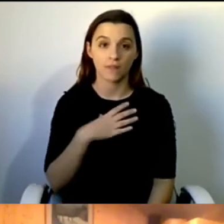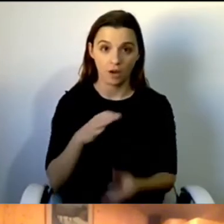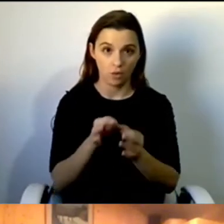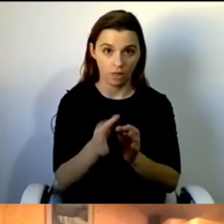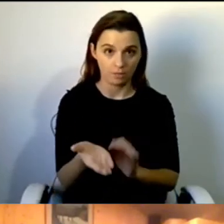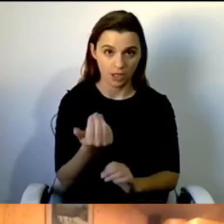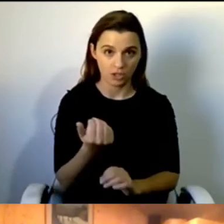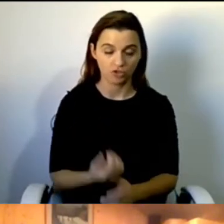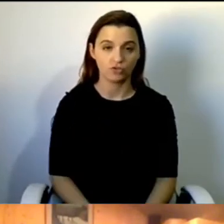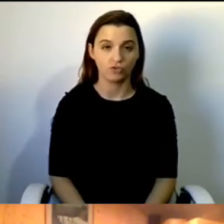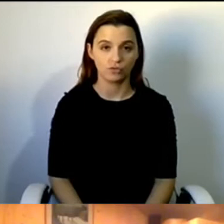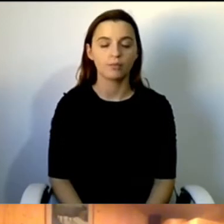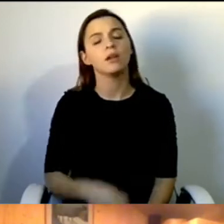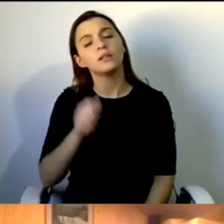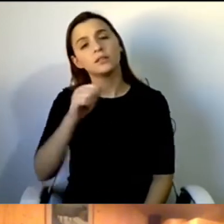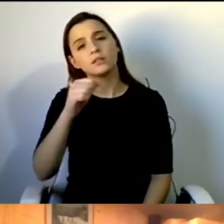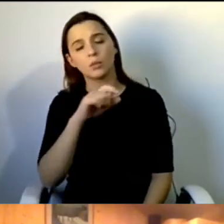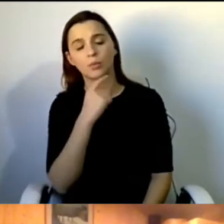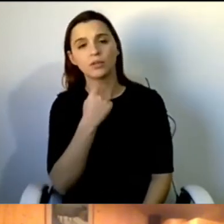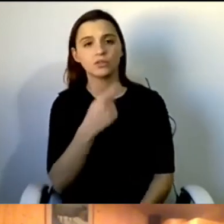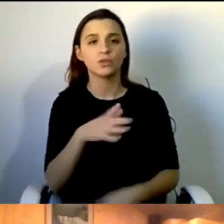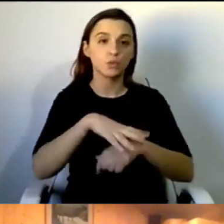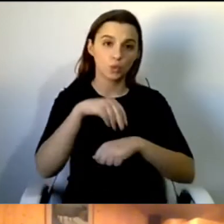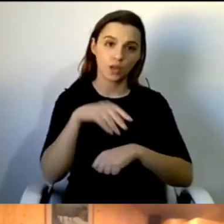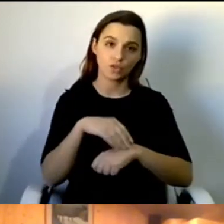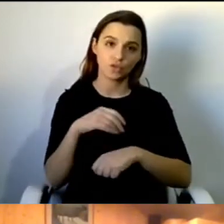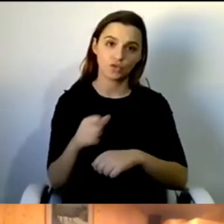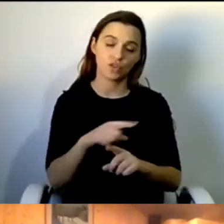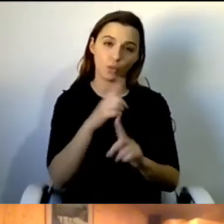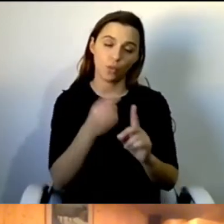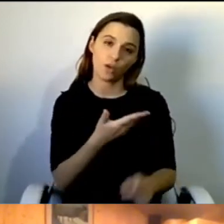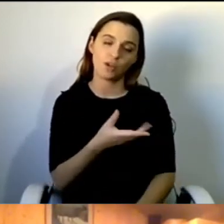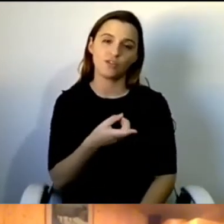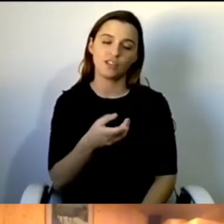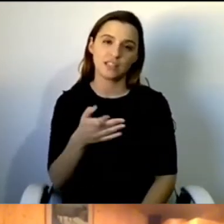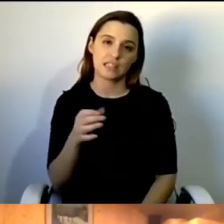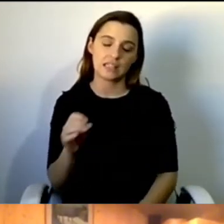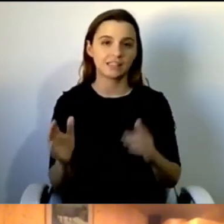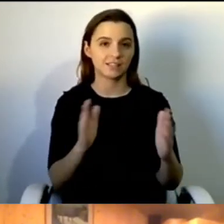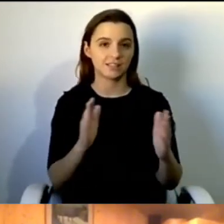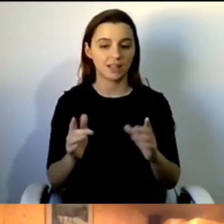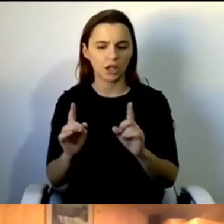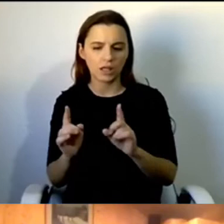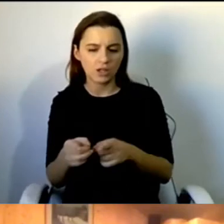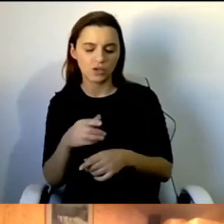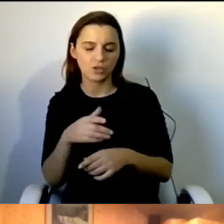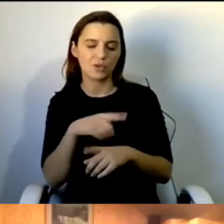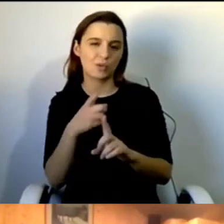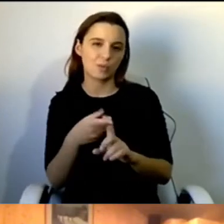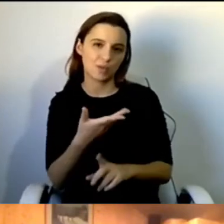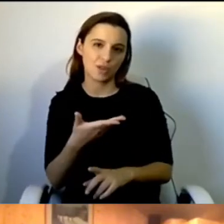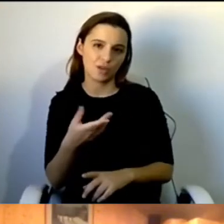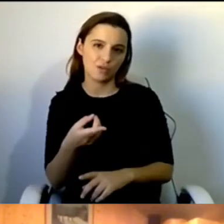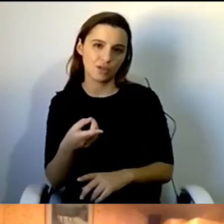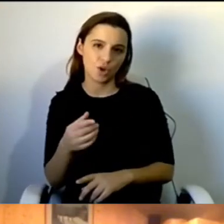in 1970s and the beginning of the 1980s, there were a lot of reforms in